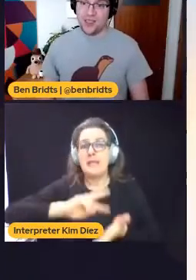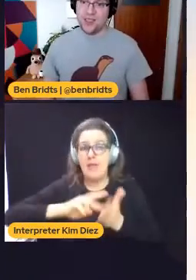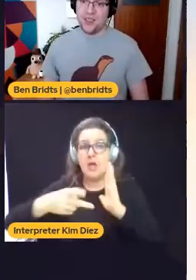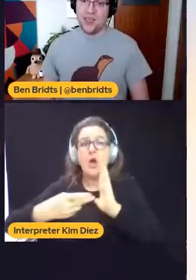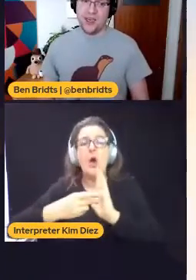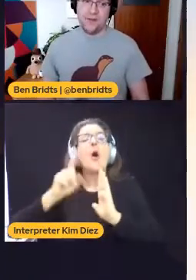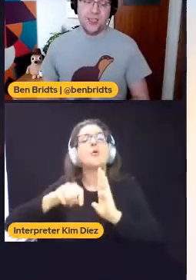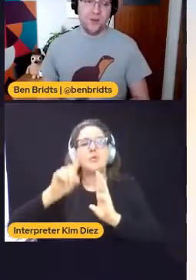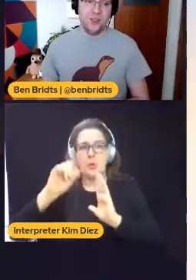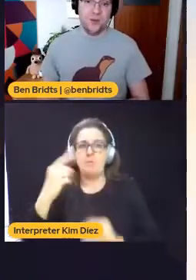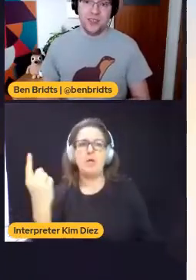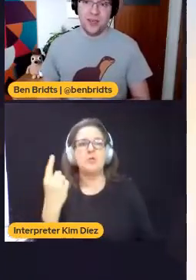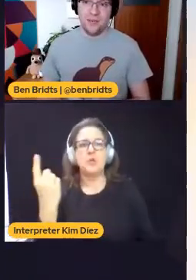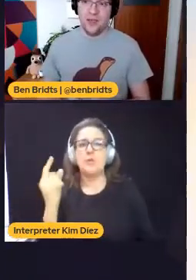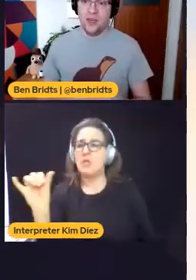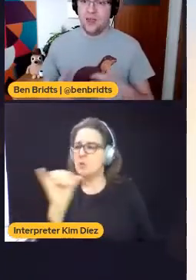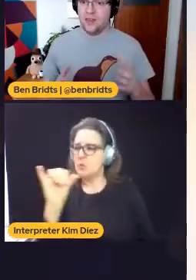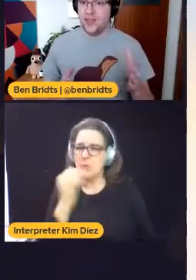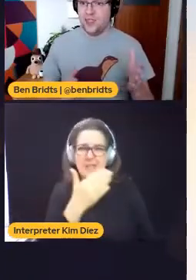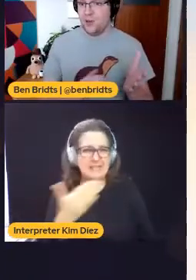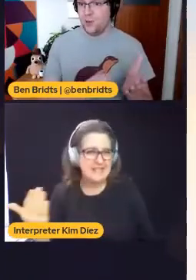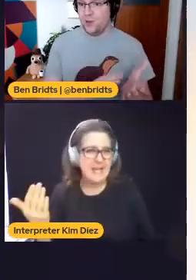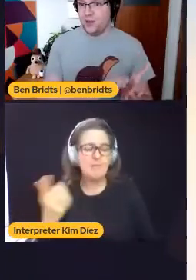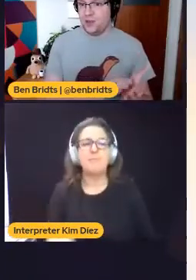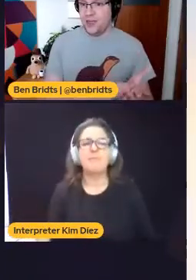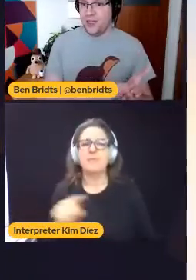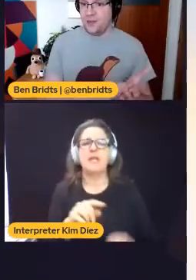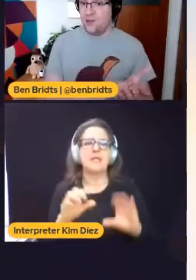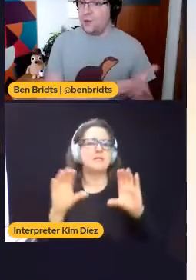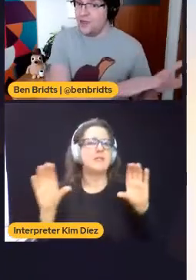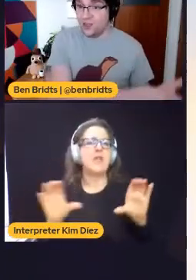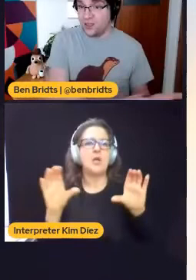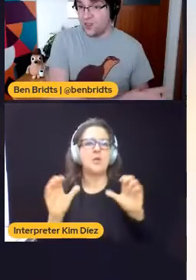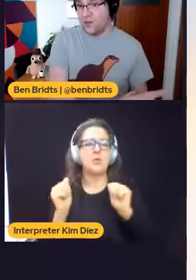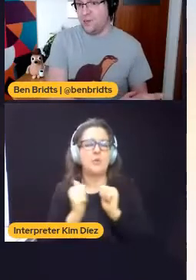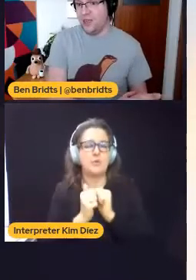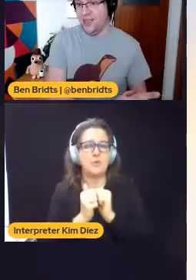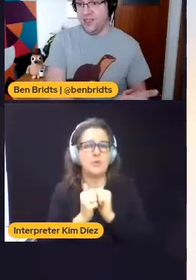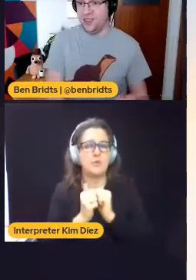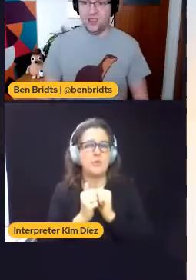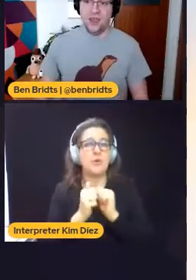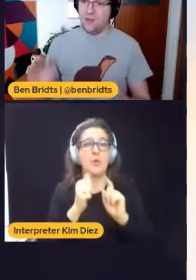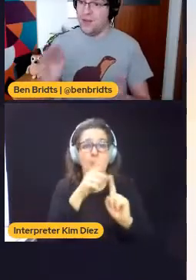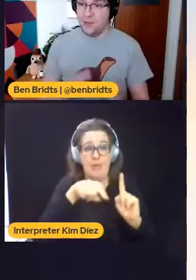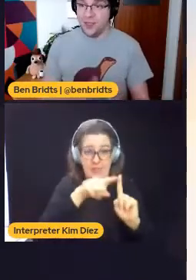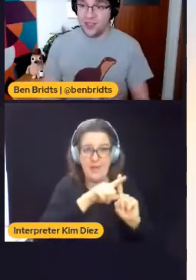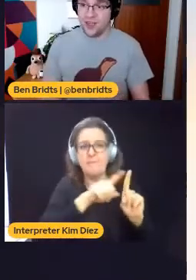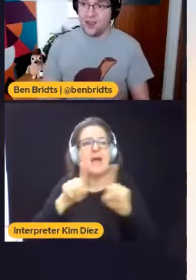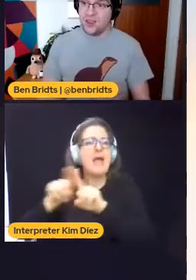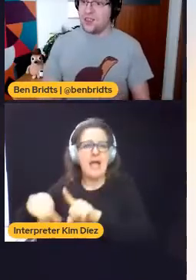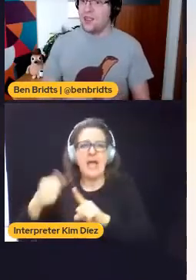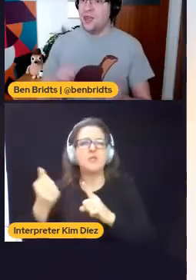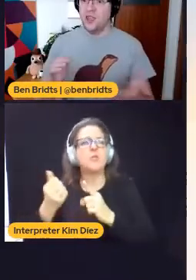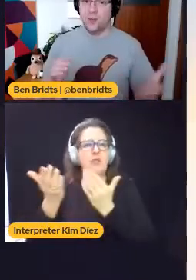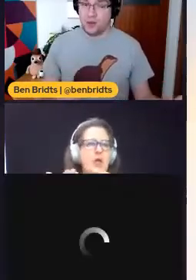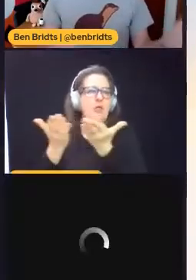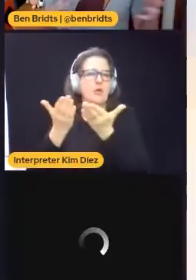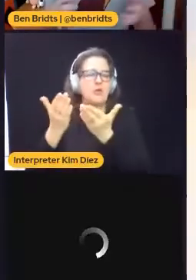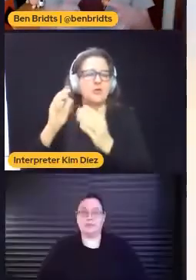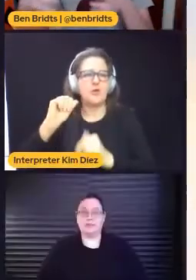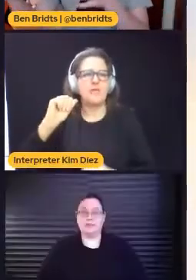same things that you would do with them that you would do with other serverless applications. You have to manage metrics and logs.